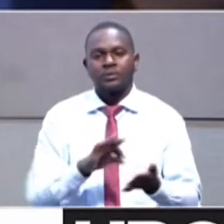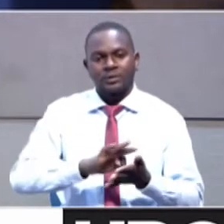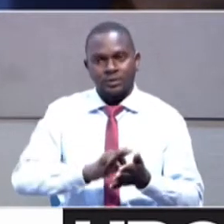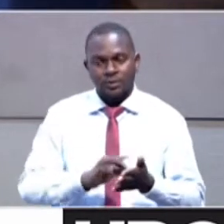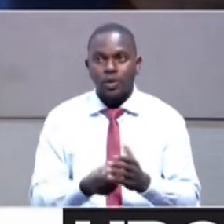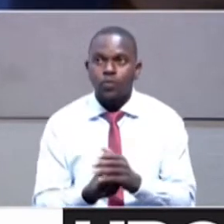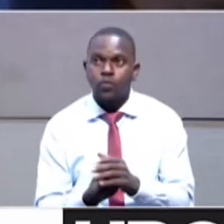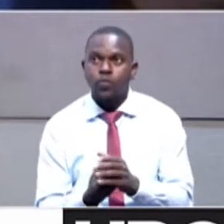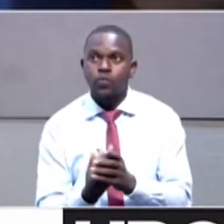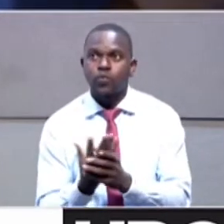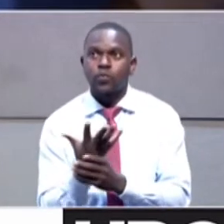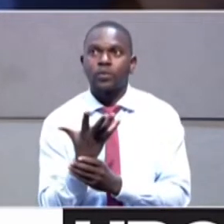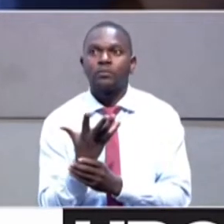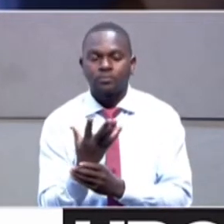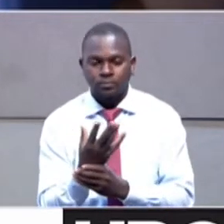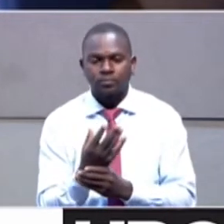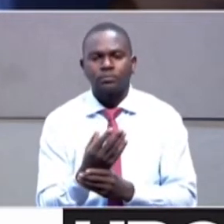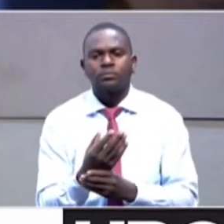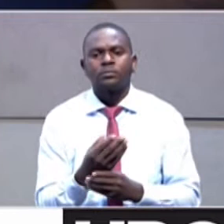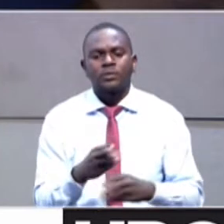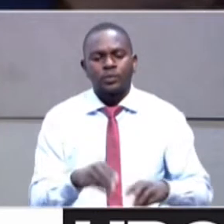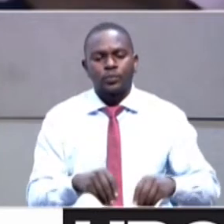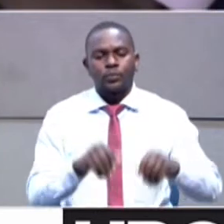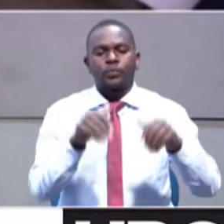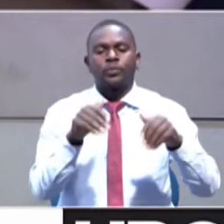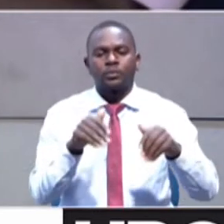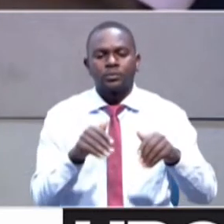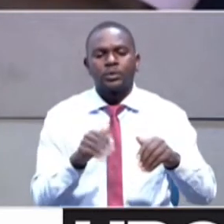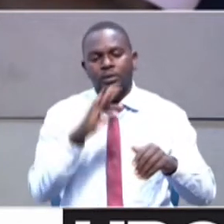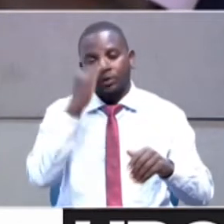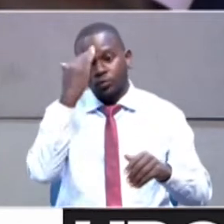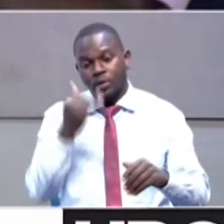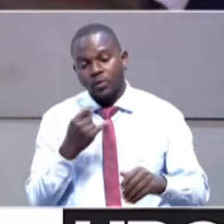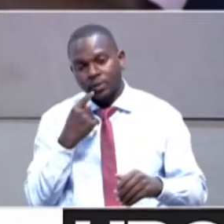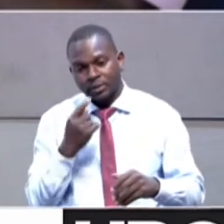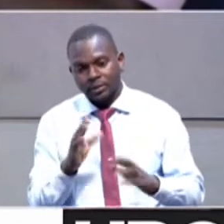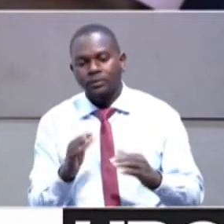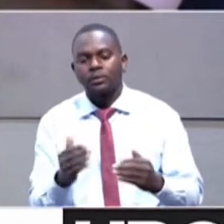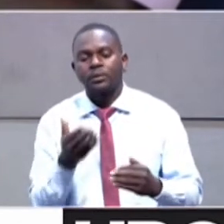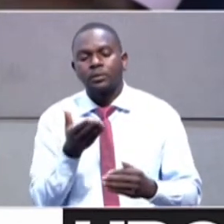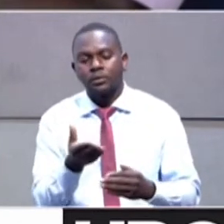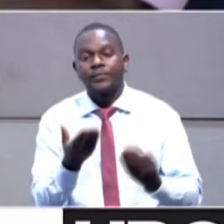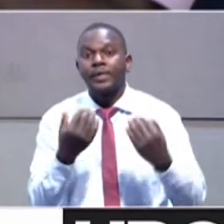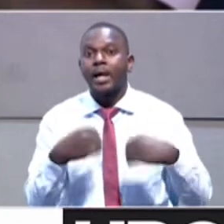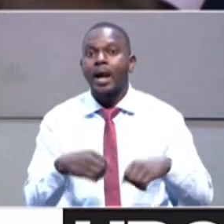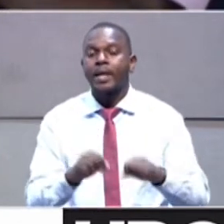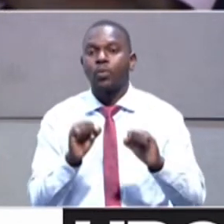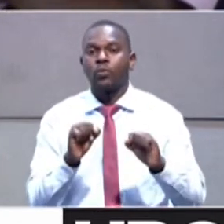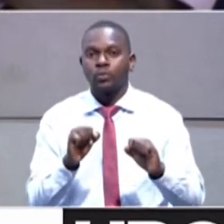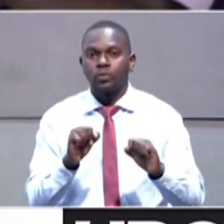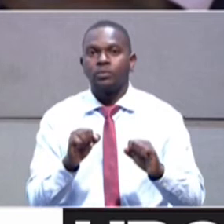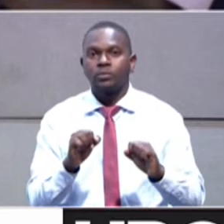breeding, in so on, soil science. So that's why we're saying that they have been able